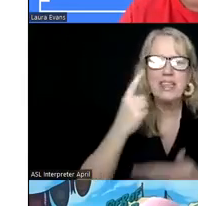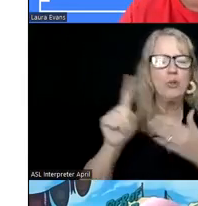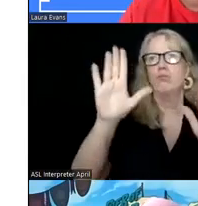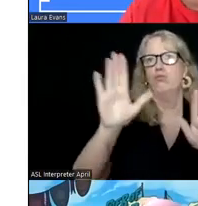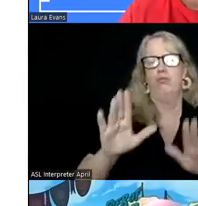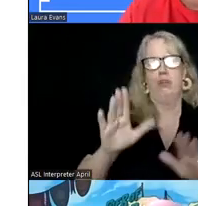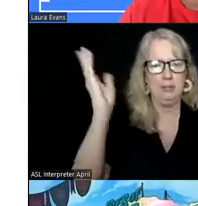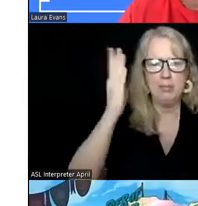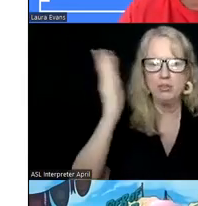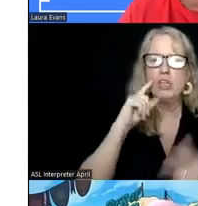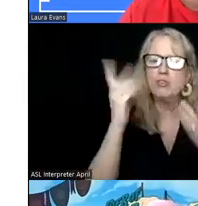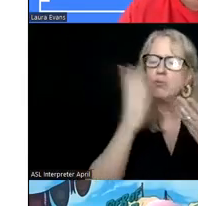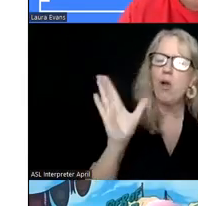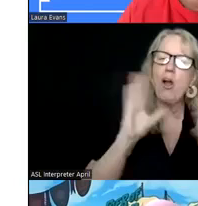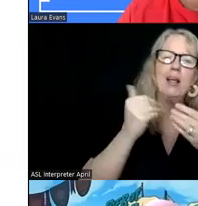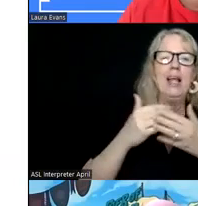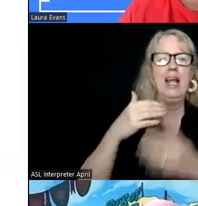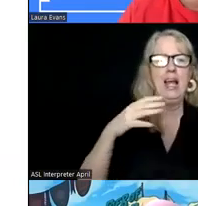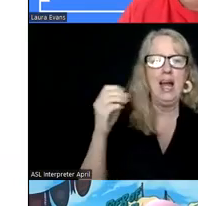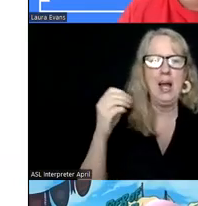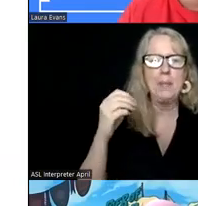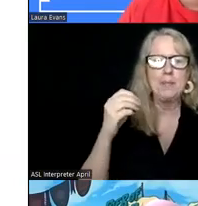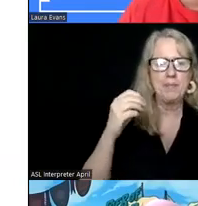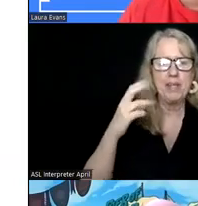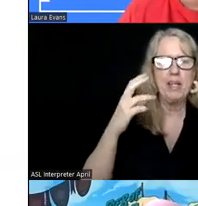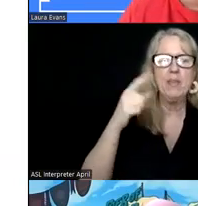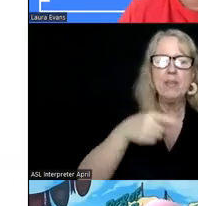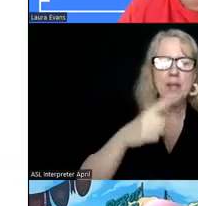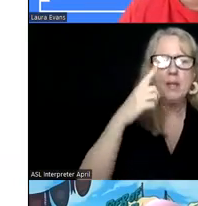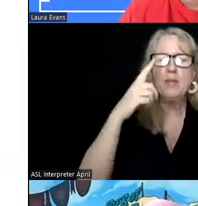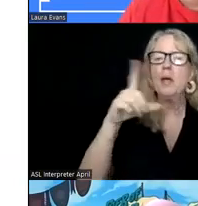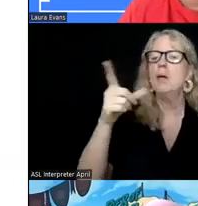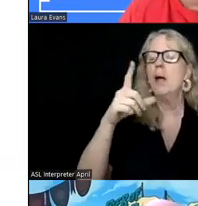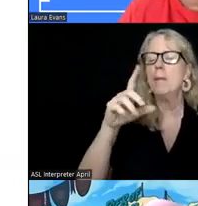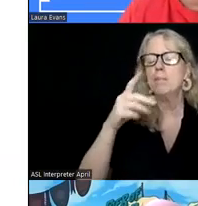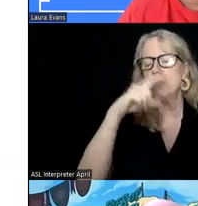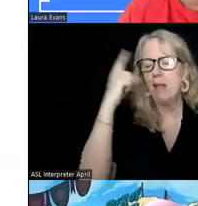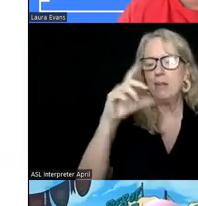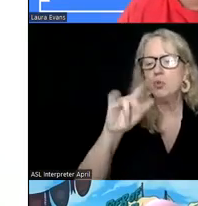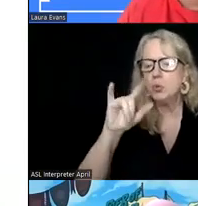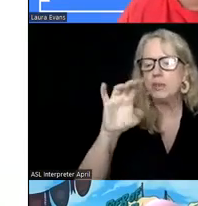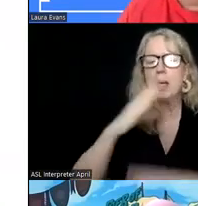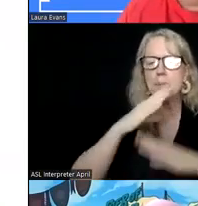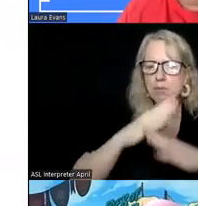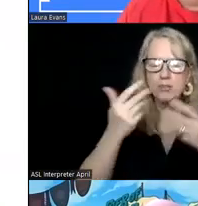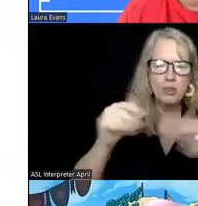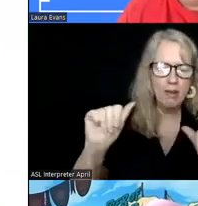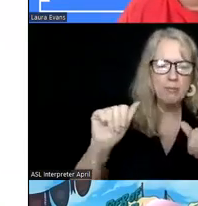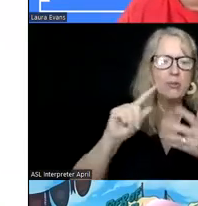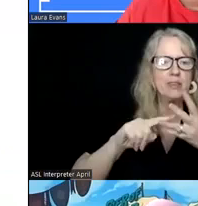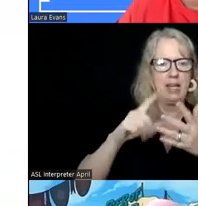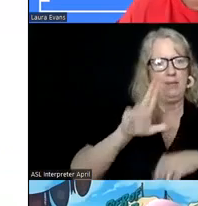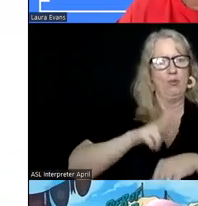presentation around Black suicide prevention efforts. And of course, this